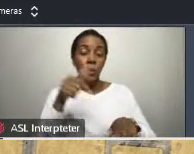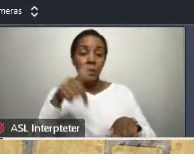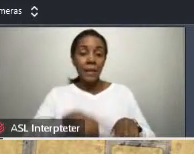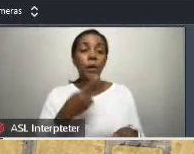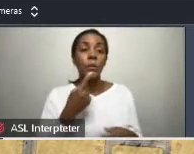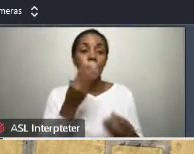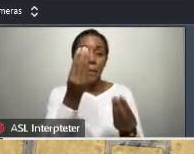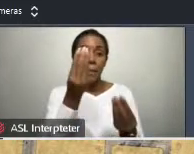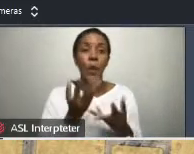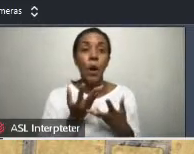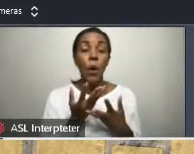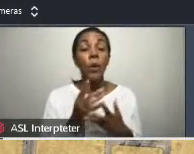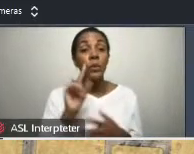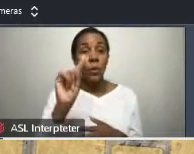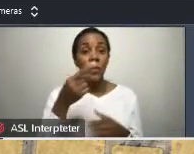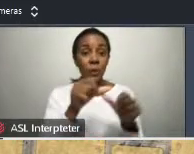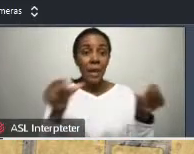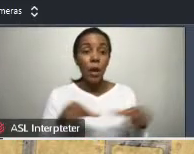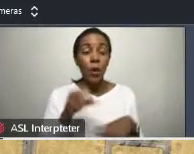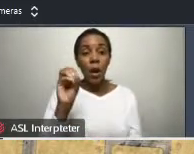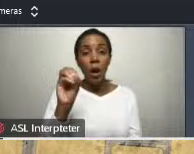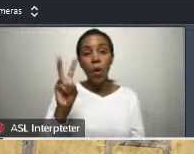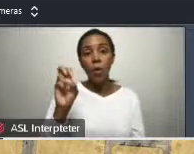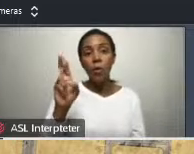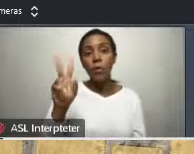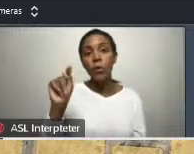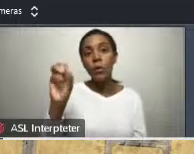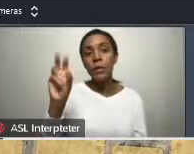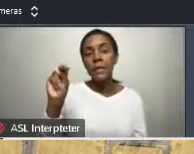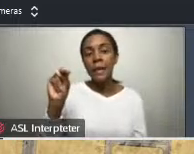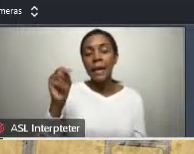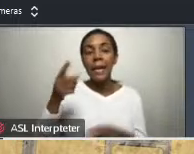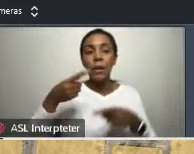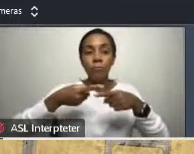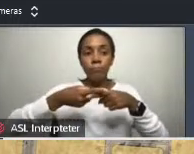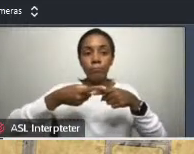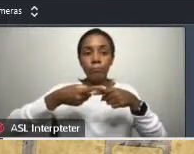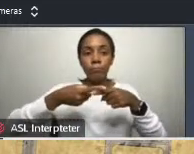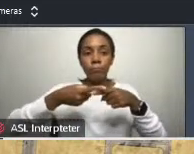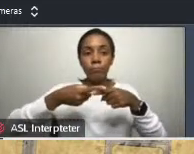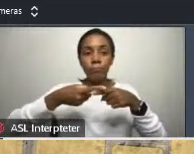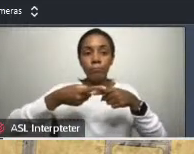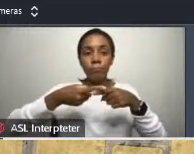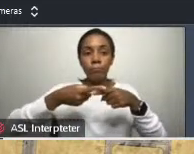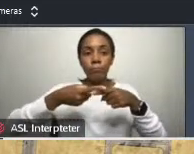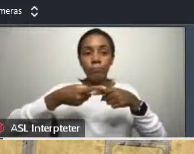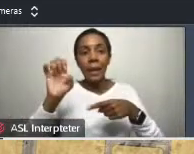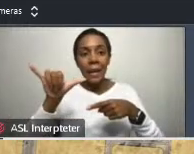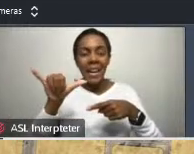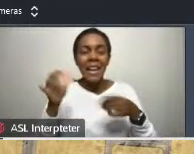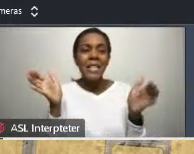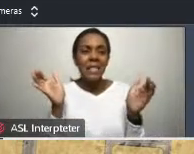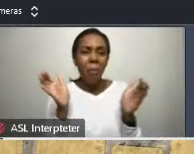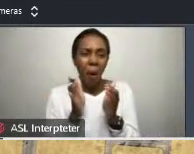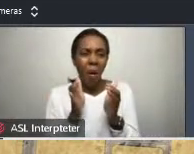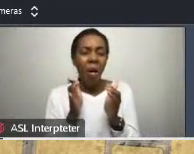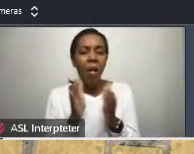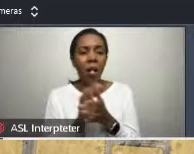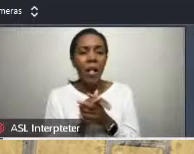of consideration here is at Overton Crossing in Whitney. We're kind of starting small here with a part of